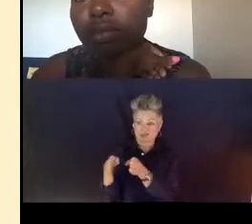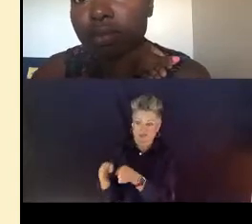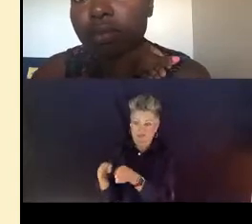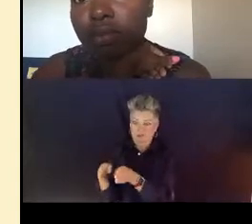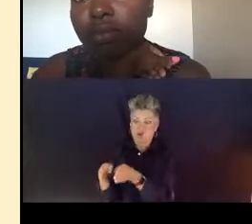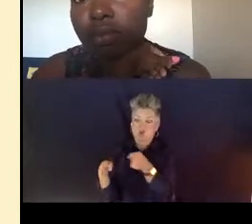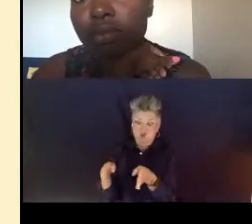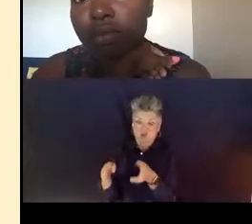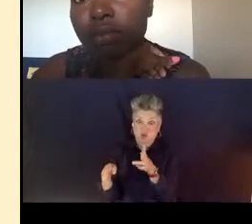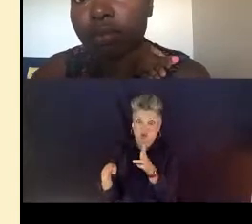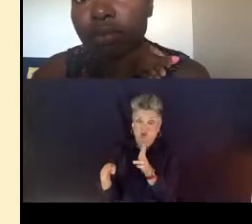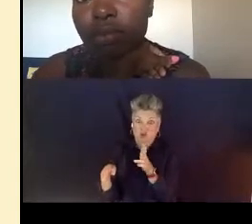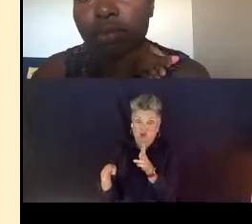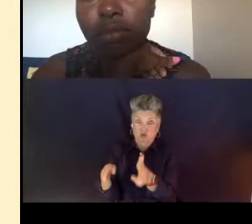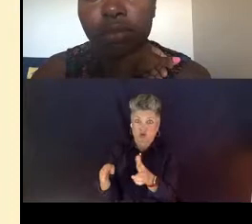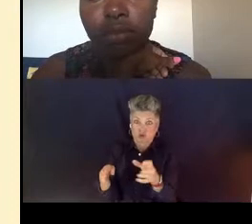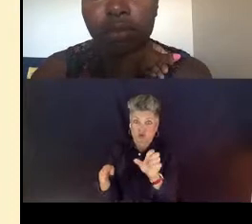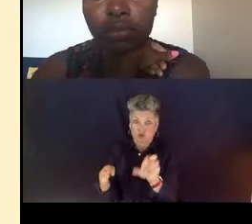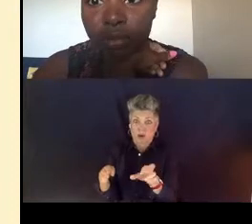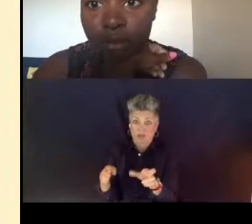And so